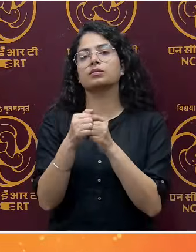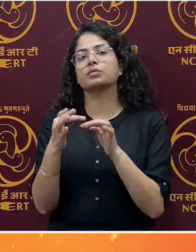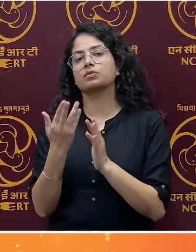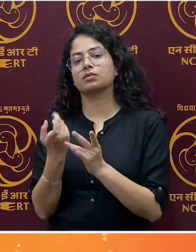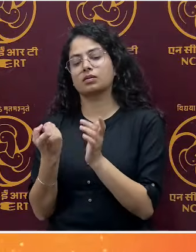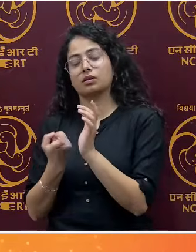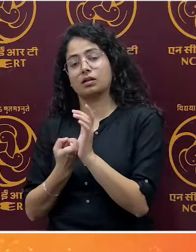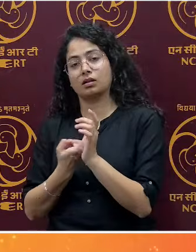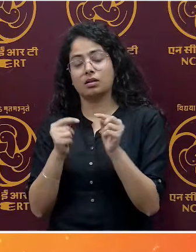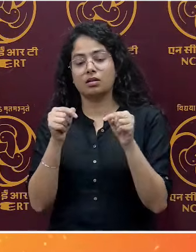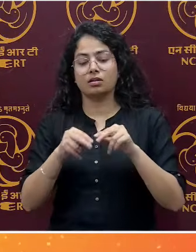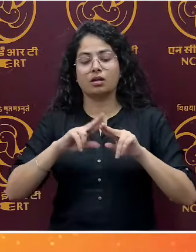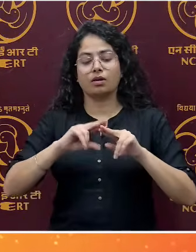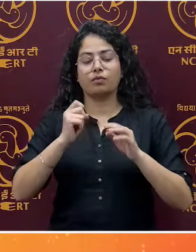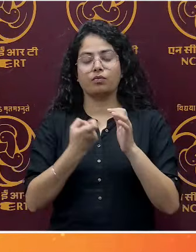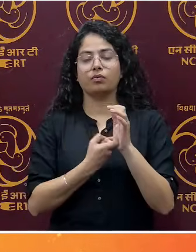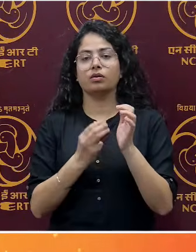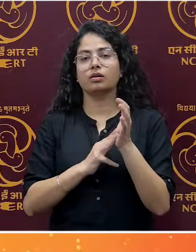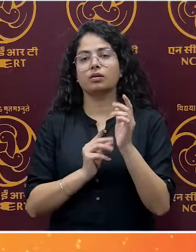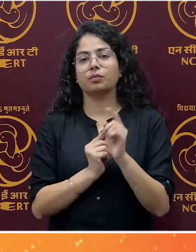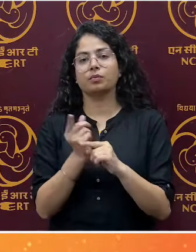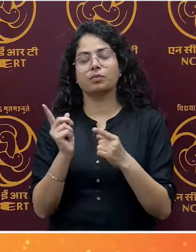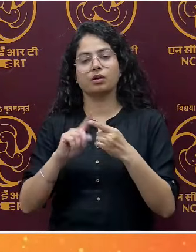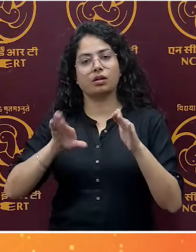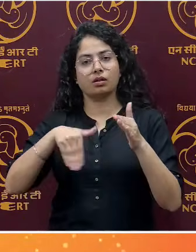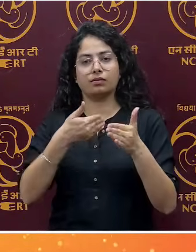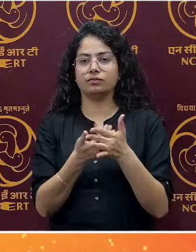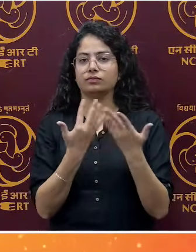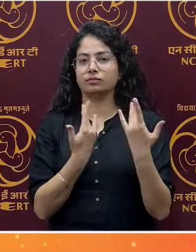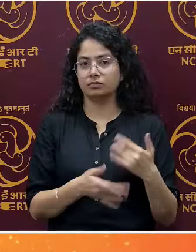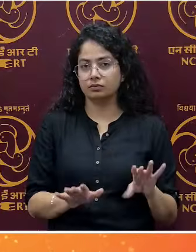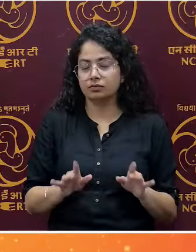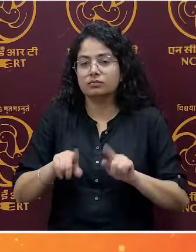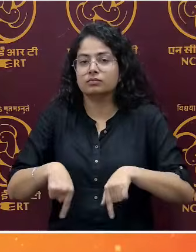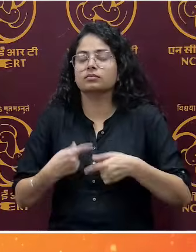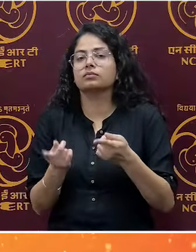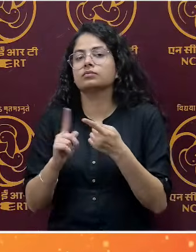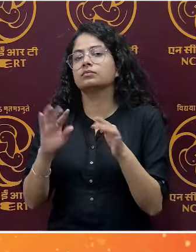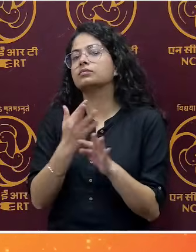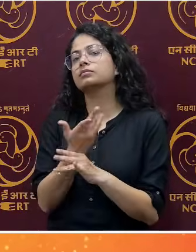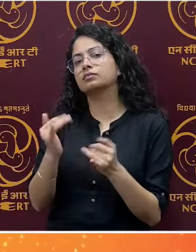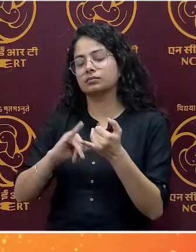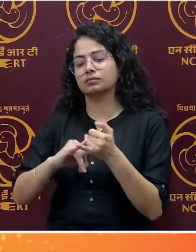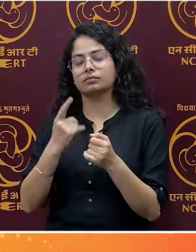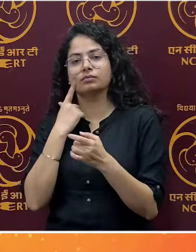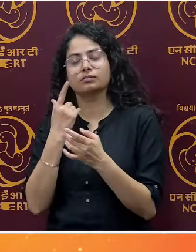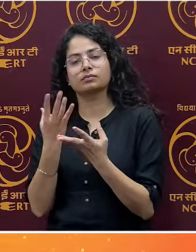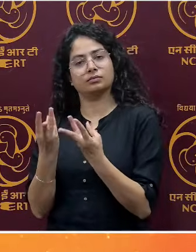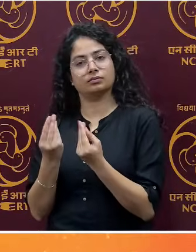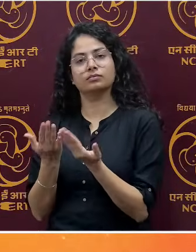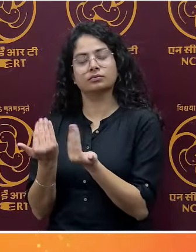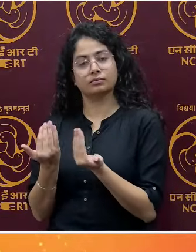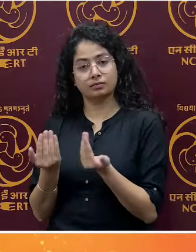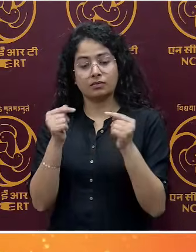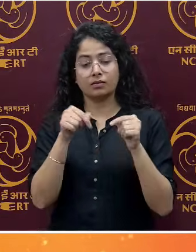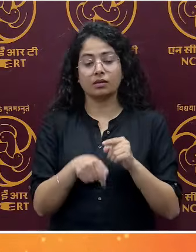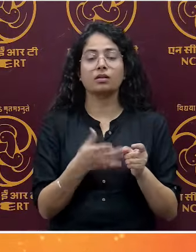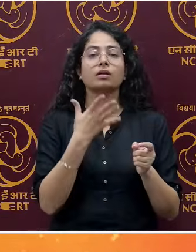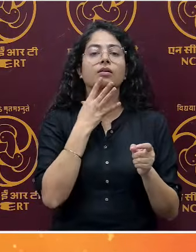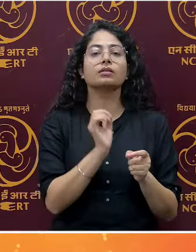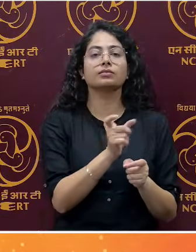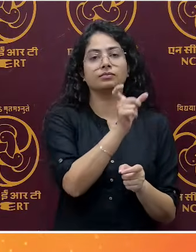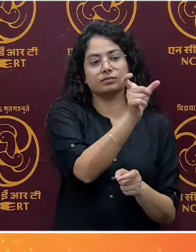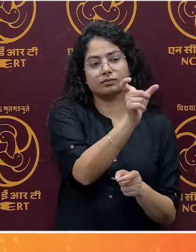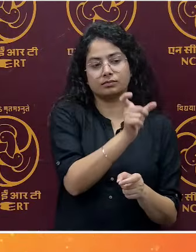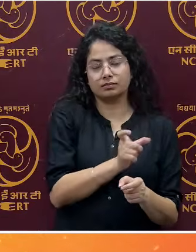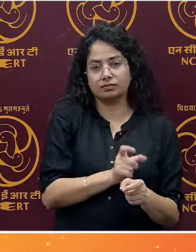this formula, it is going to calculate simple interest. And it is also showing the keywords which we generally use